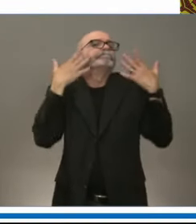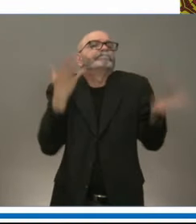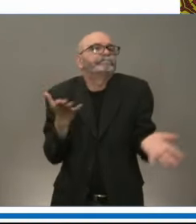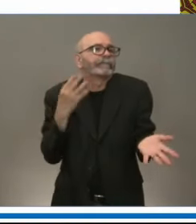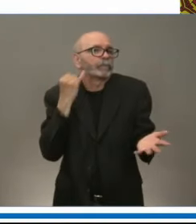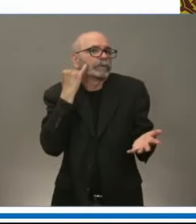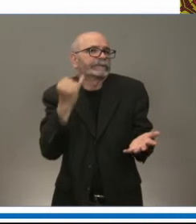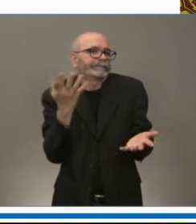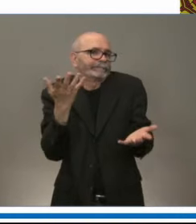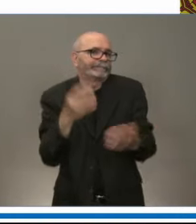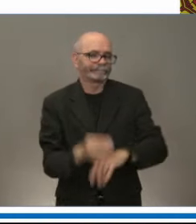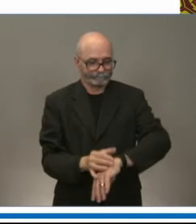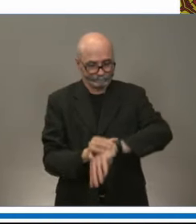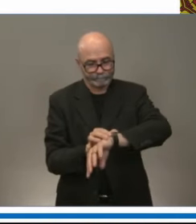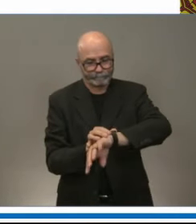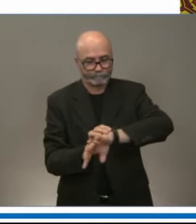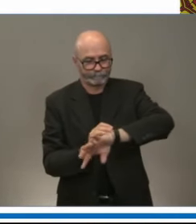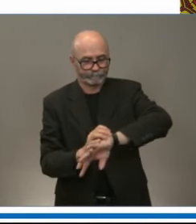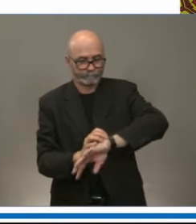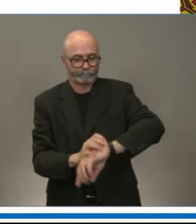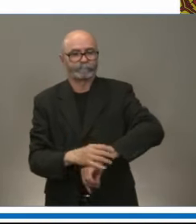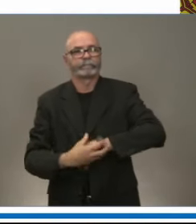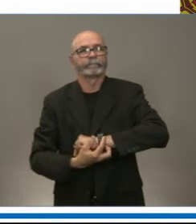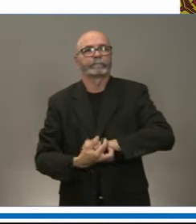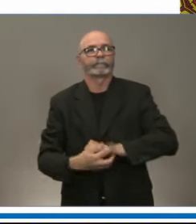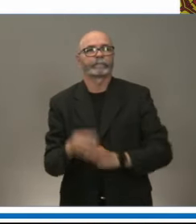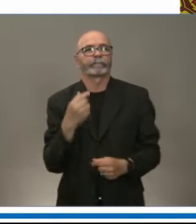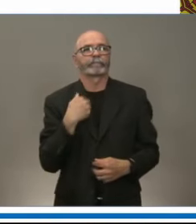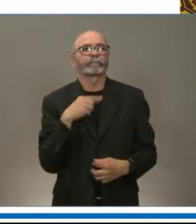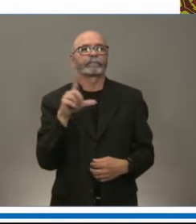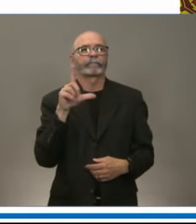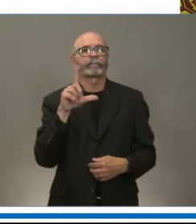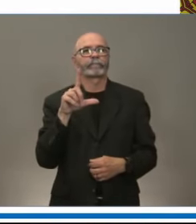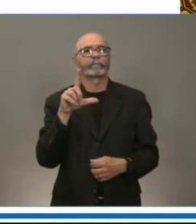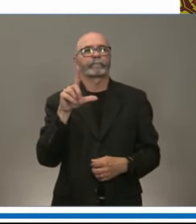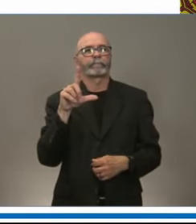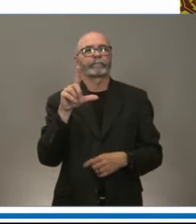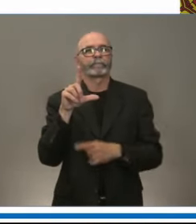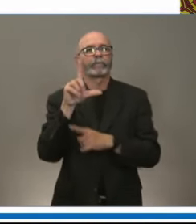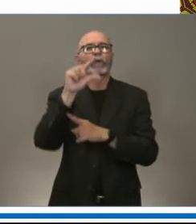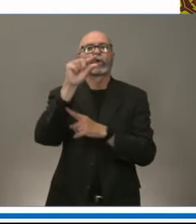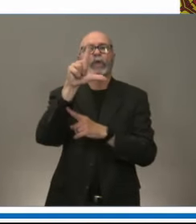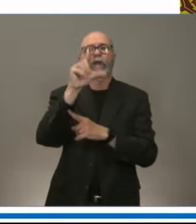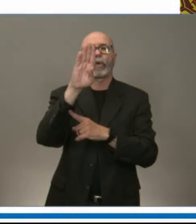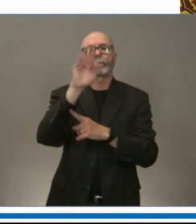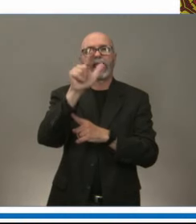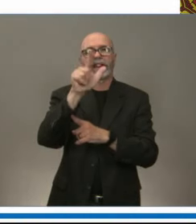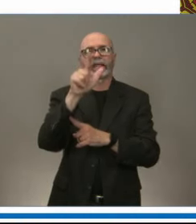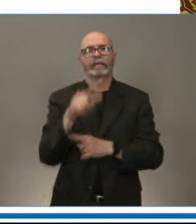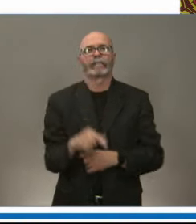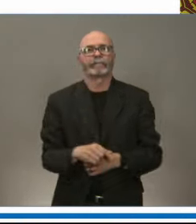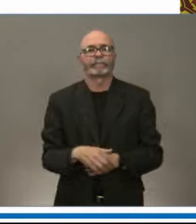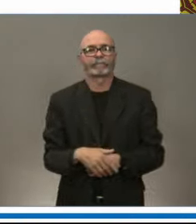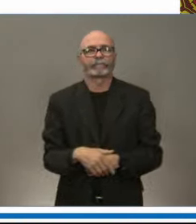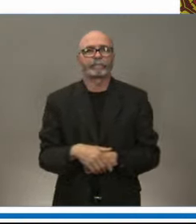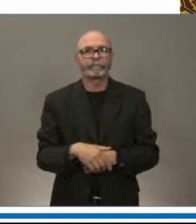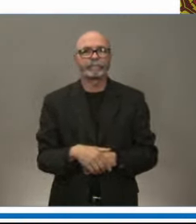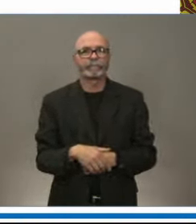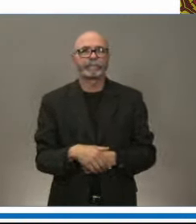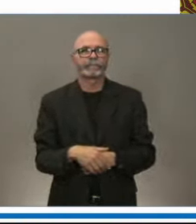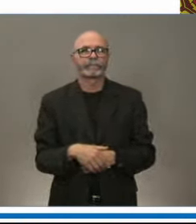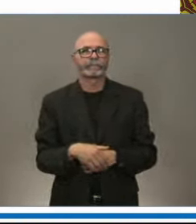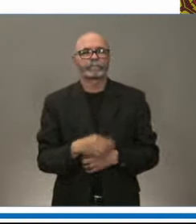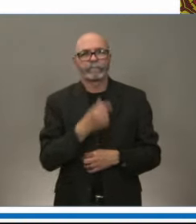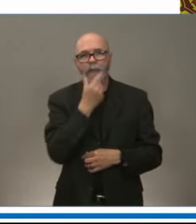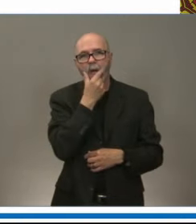Global's Jesse Thomas. Thank you. My question is looking, I guess, just kind of at